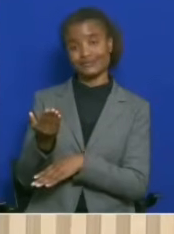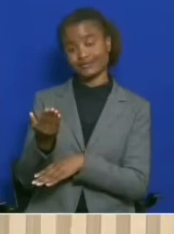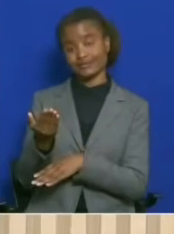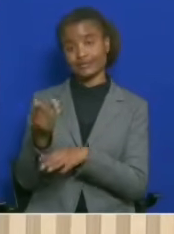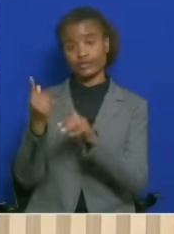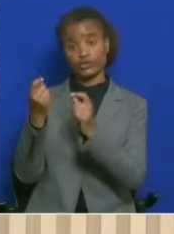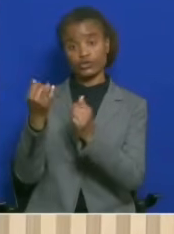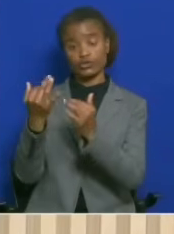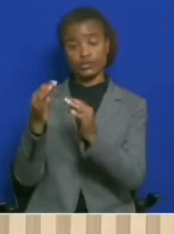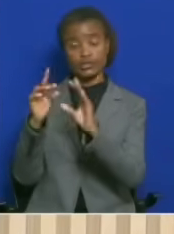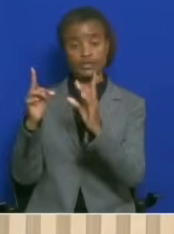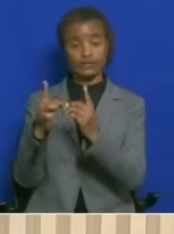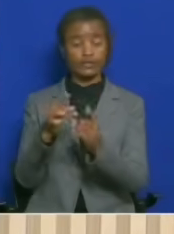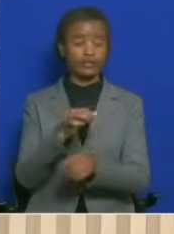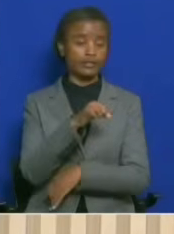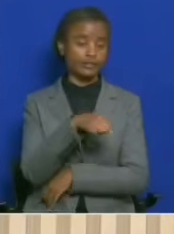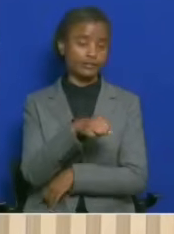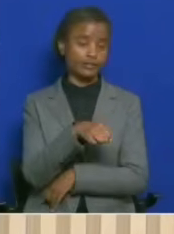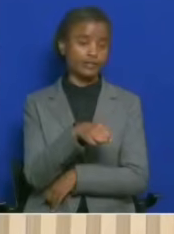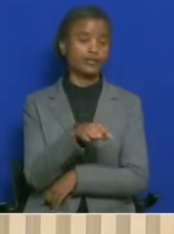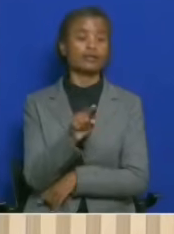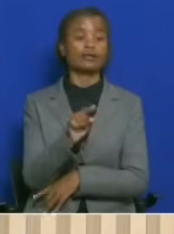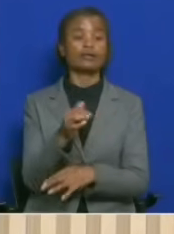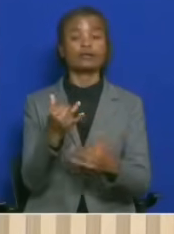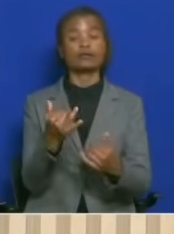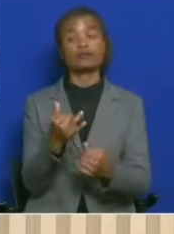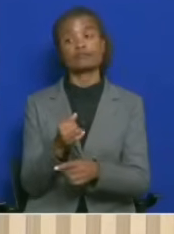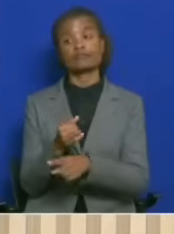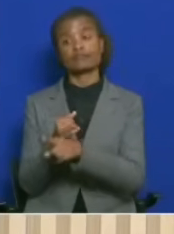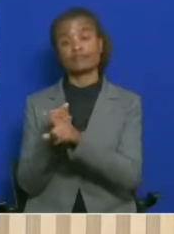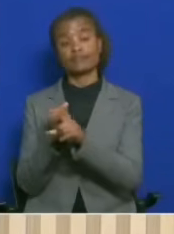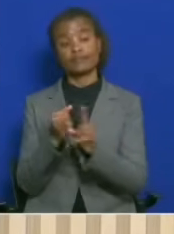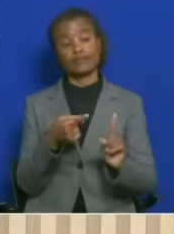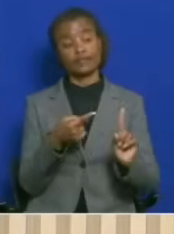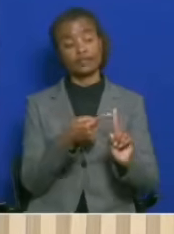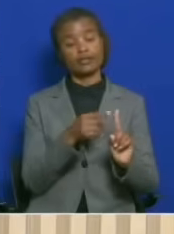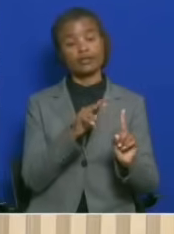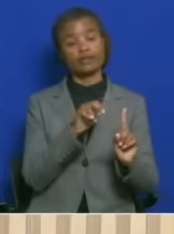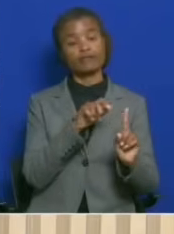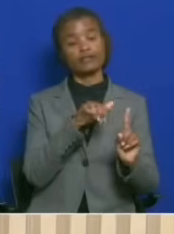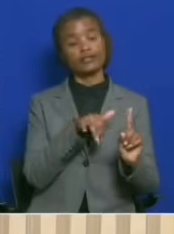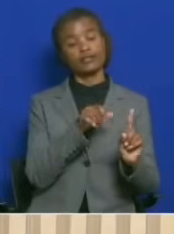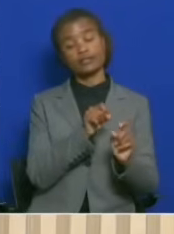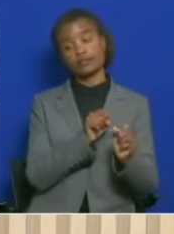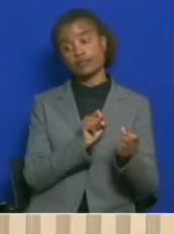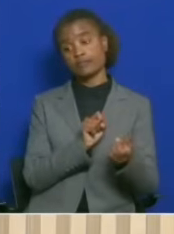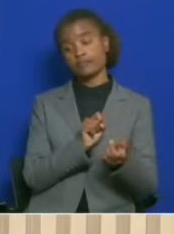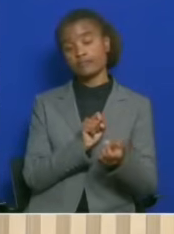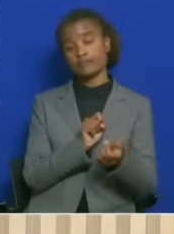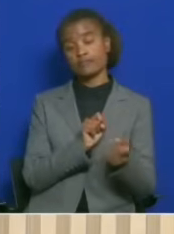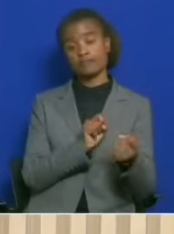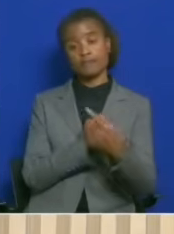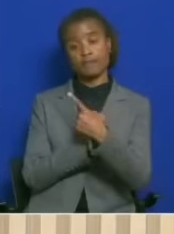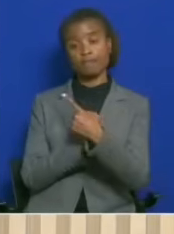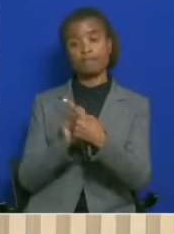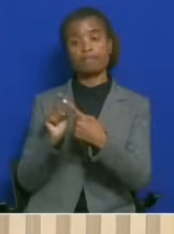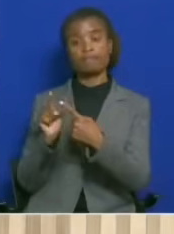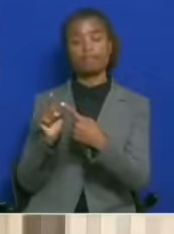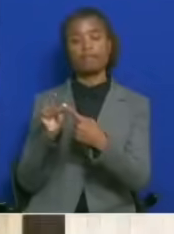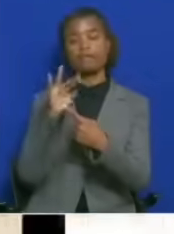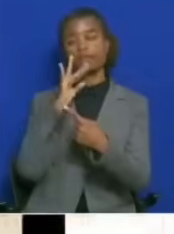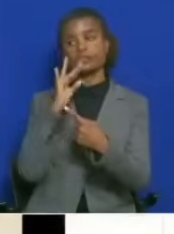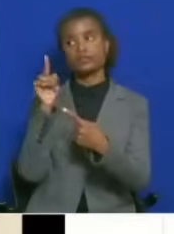Mr. Valley sends it to General Khan to alert him to it, as he says in his next message. He says, "It's